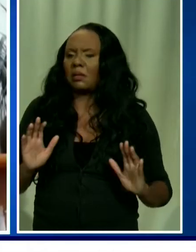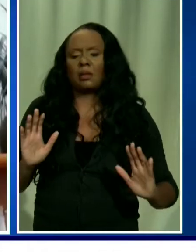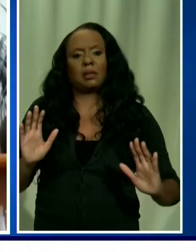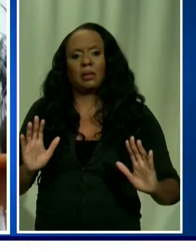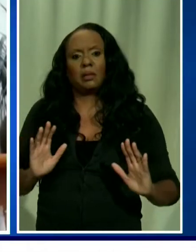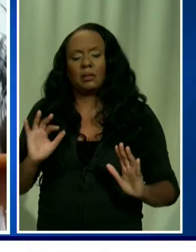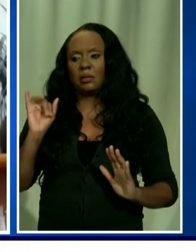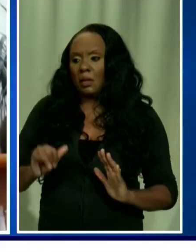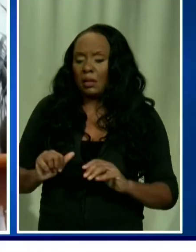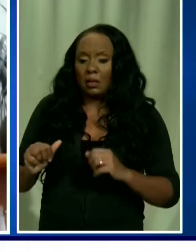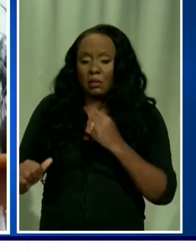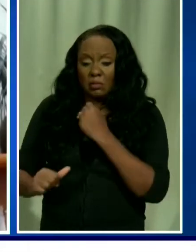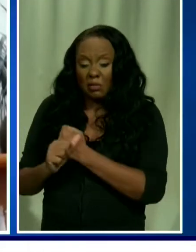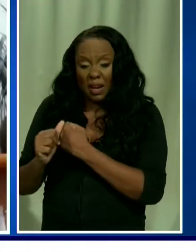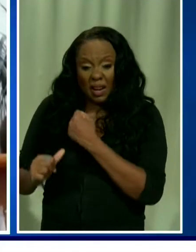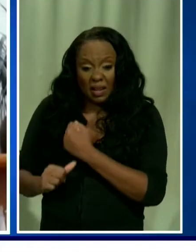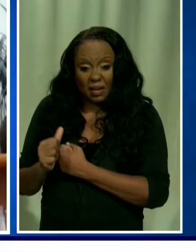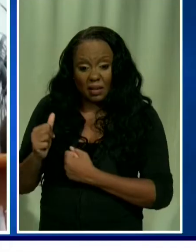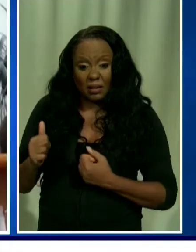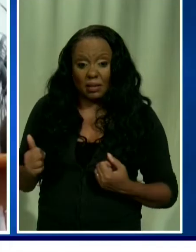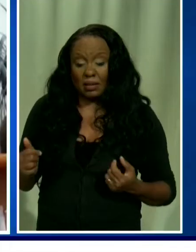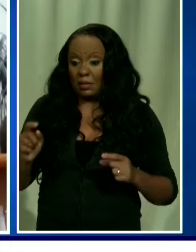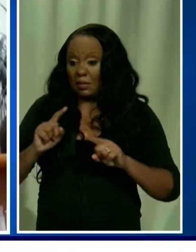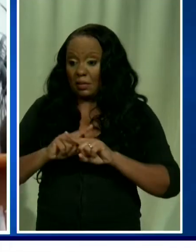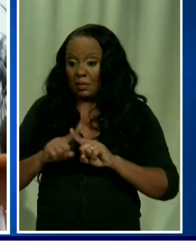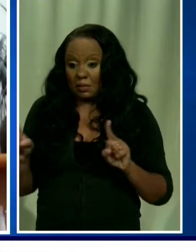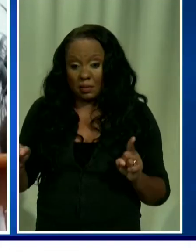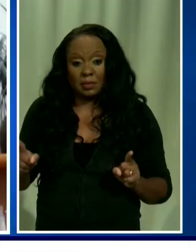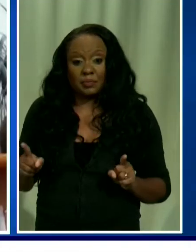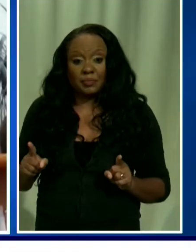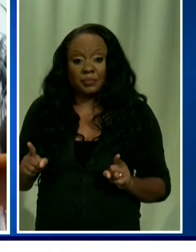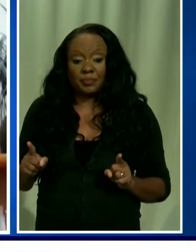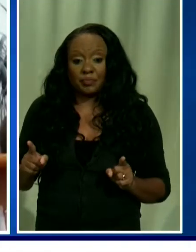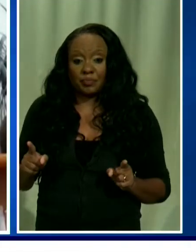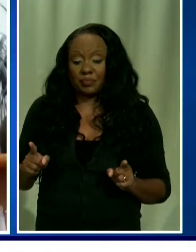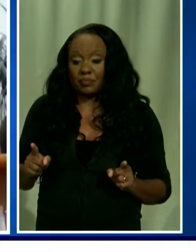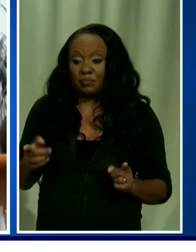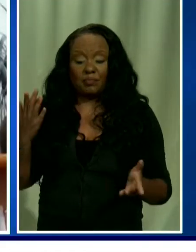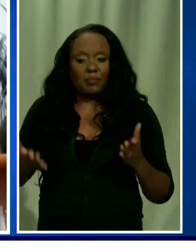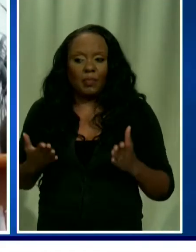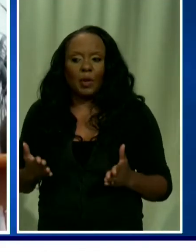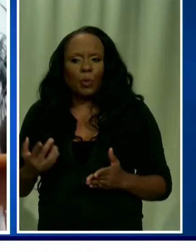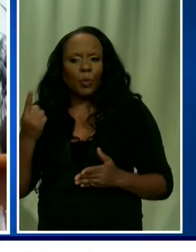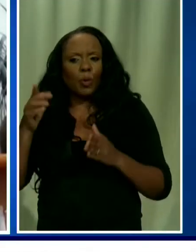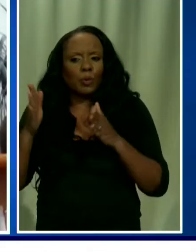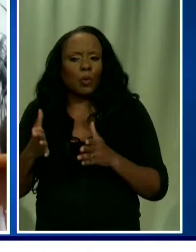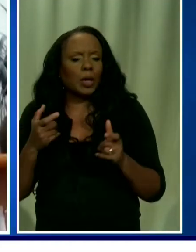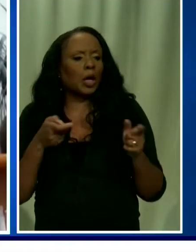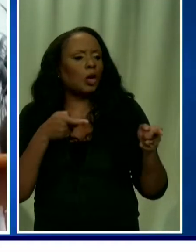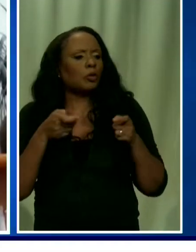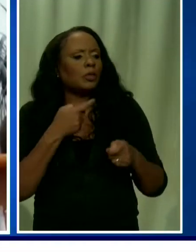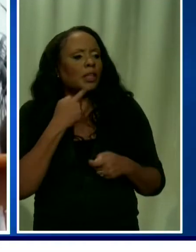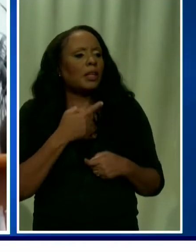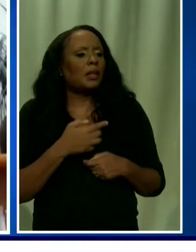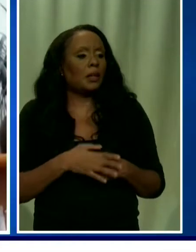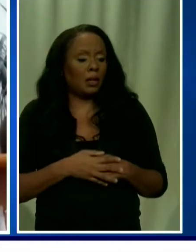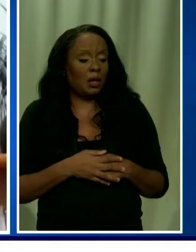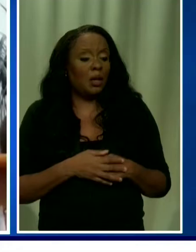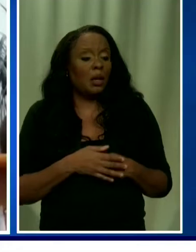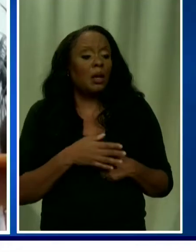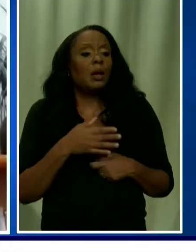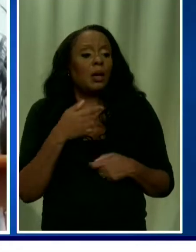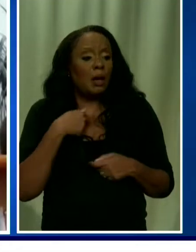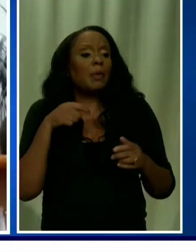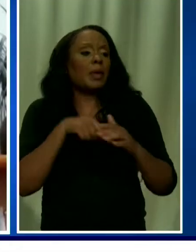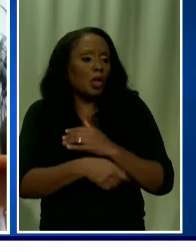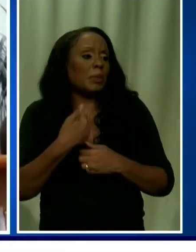threat, yes, but sometimes by the other person as a way of controlling the relationship. And it is not taken as seriously as it